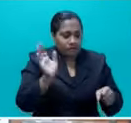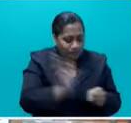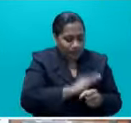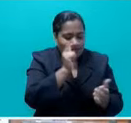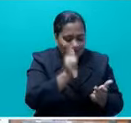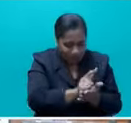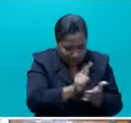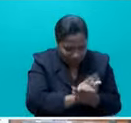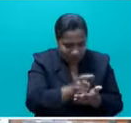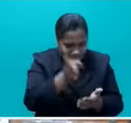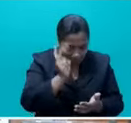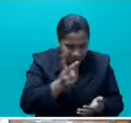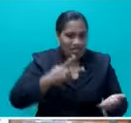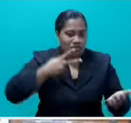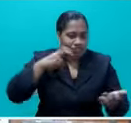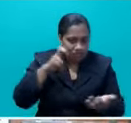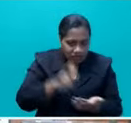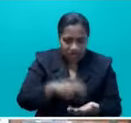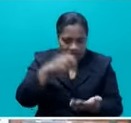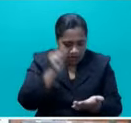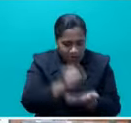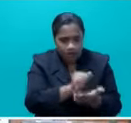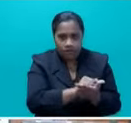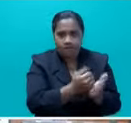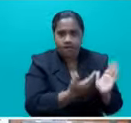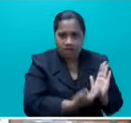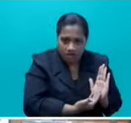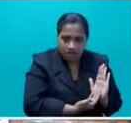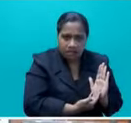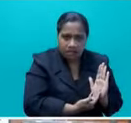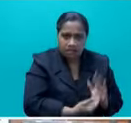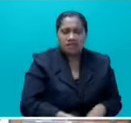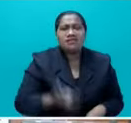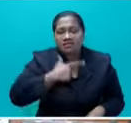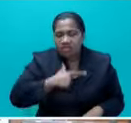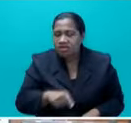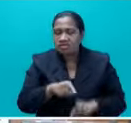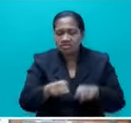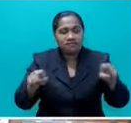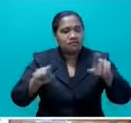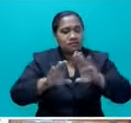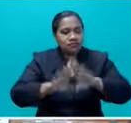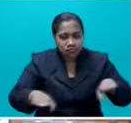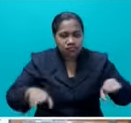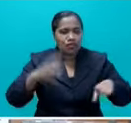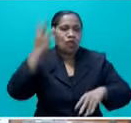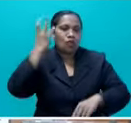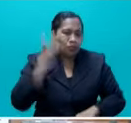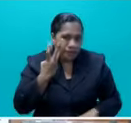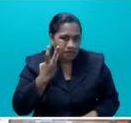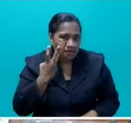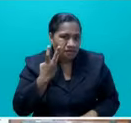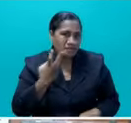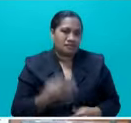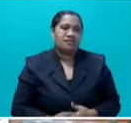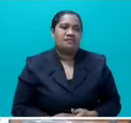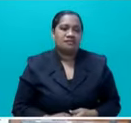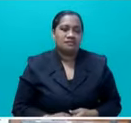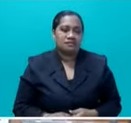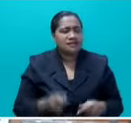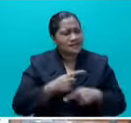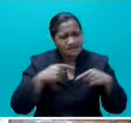this. Again, because of the objectification of children, objectification of women. And we need to